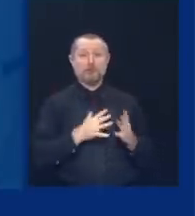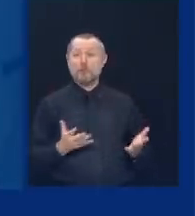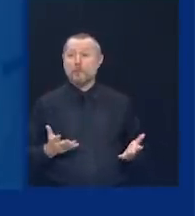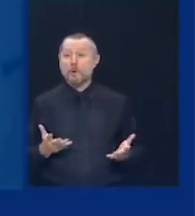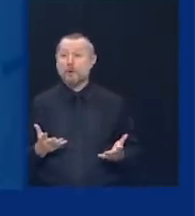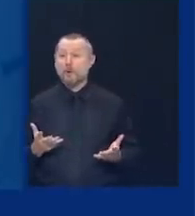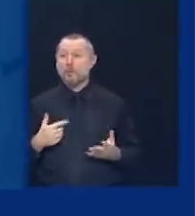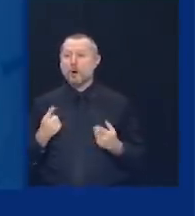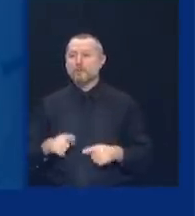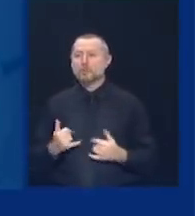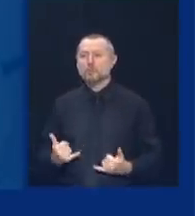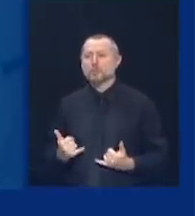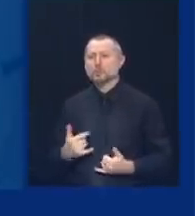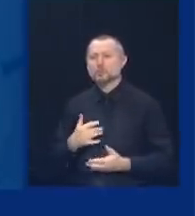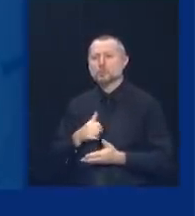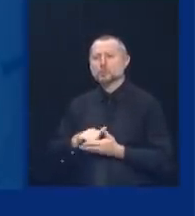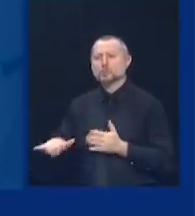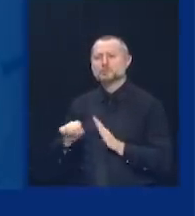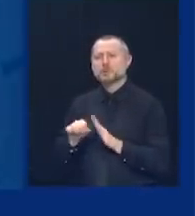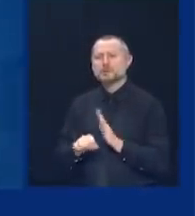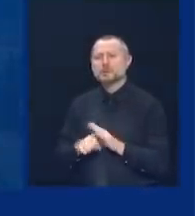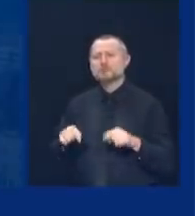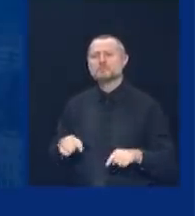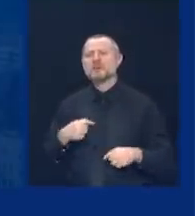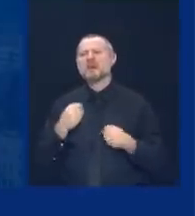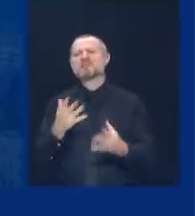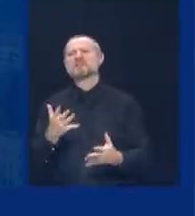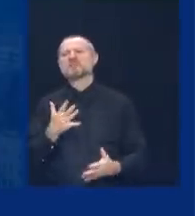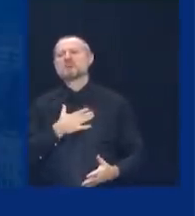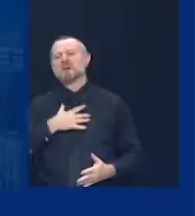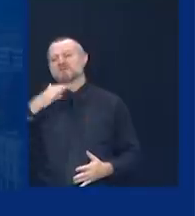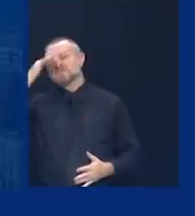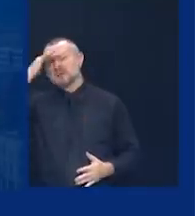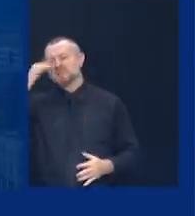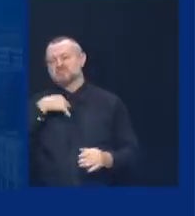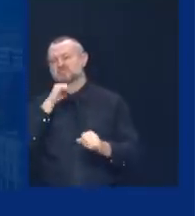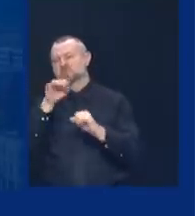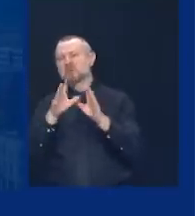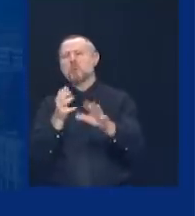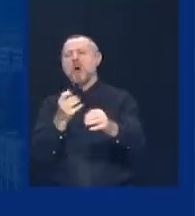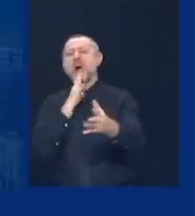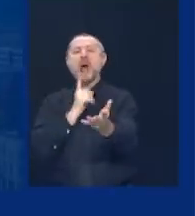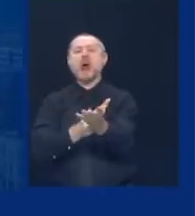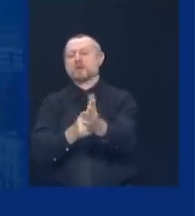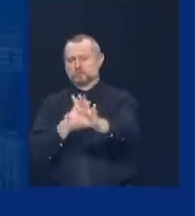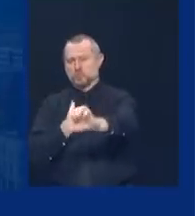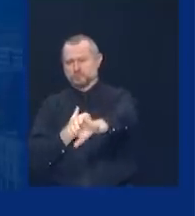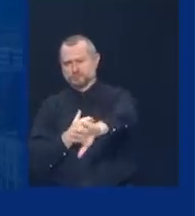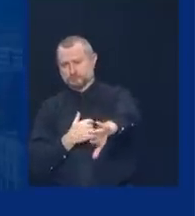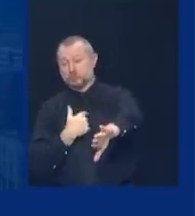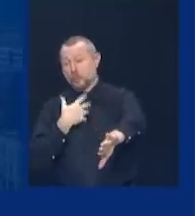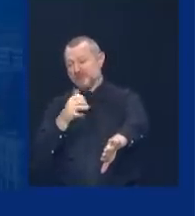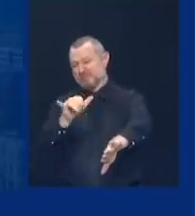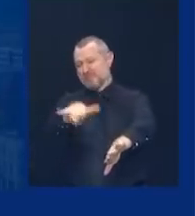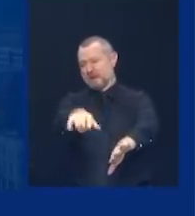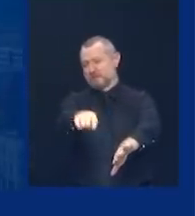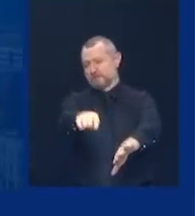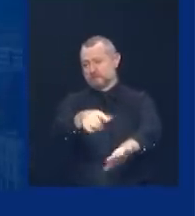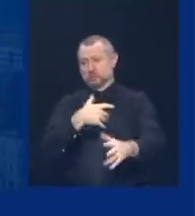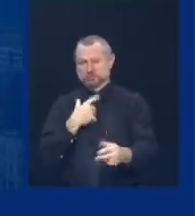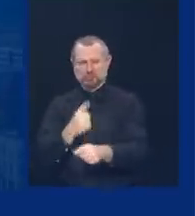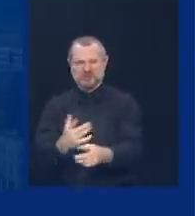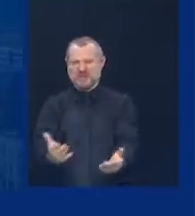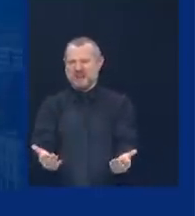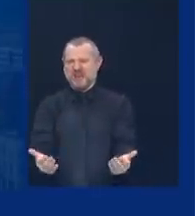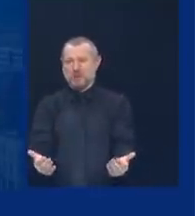state? I'm going to give you my theory in a second. But that's where we are. Western New York, and